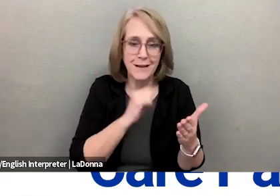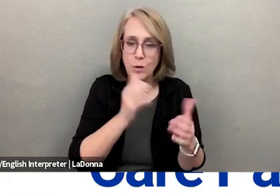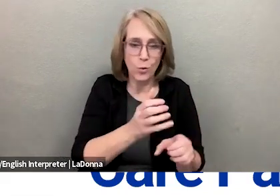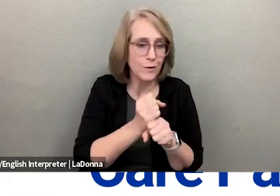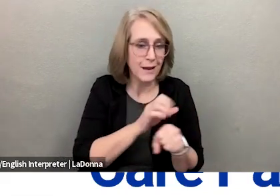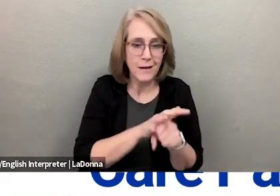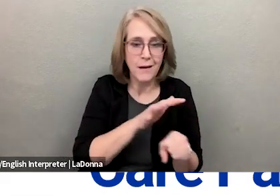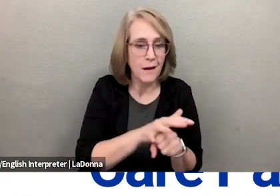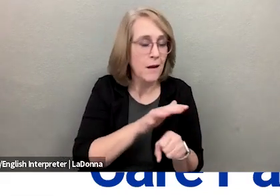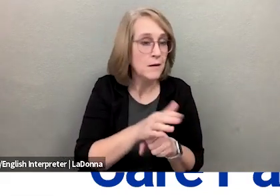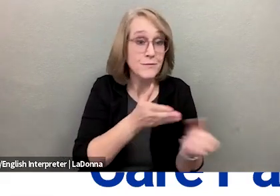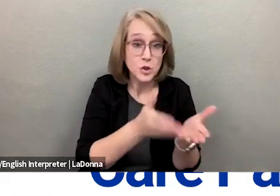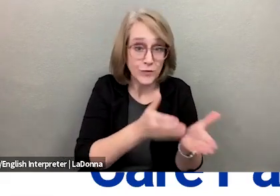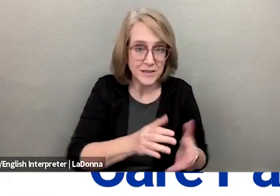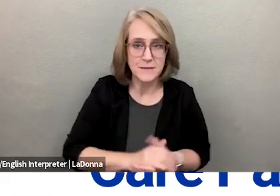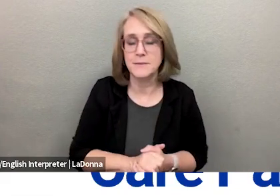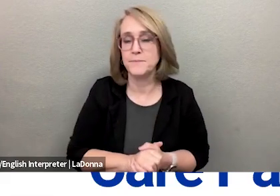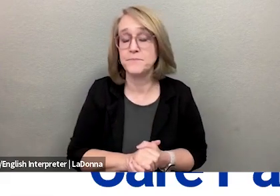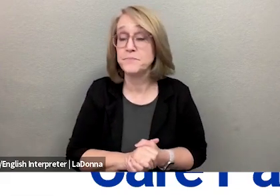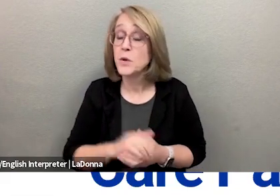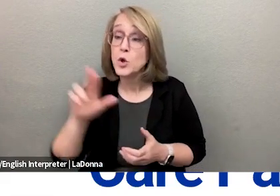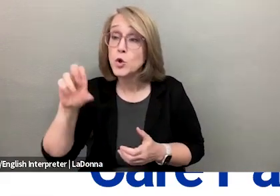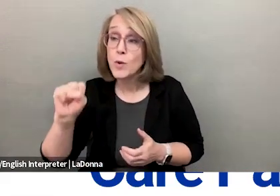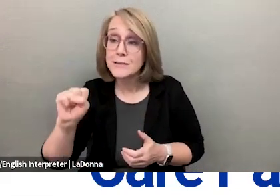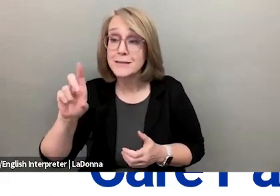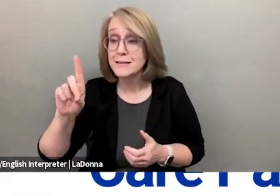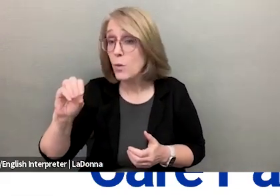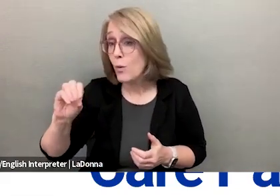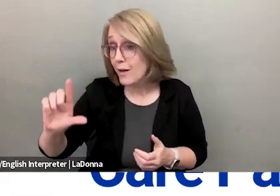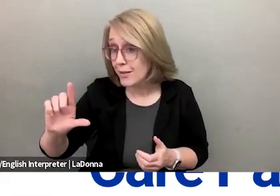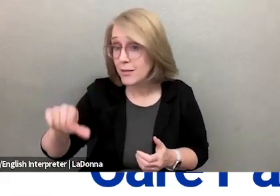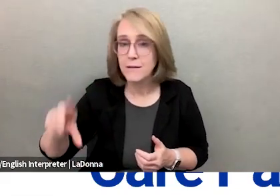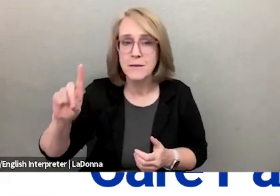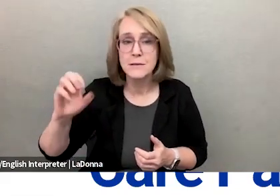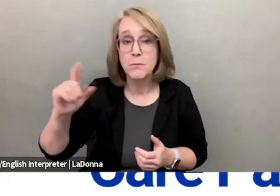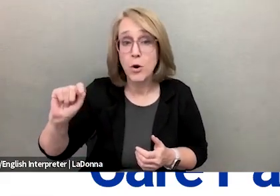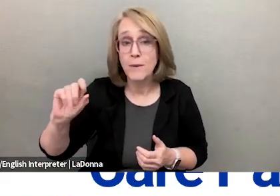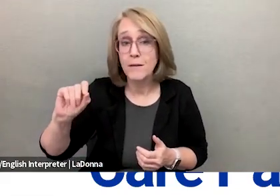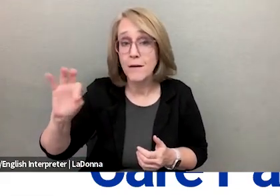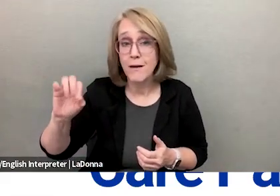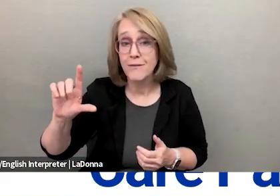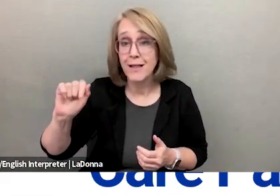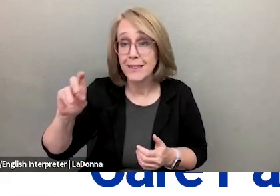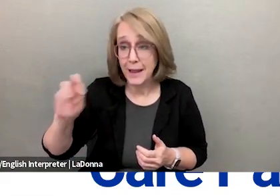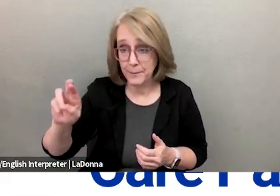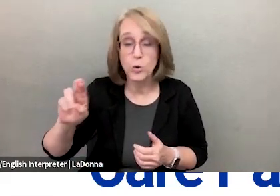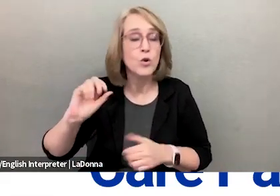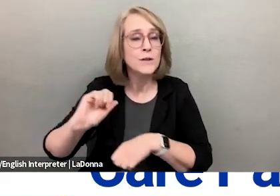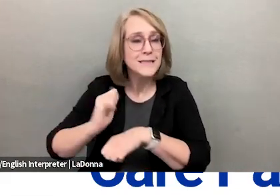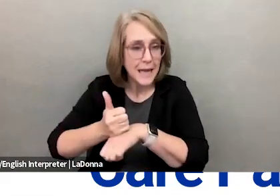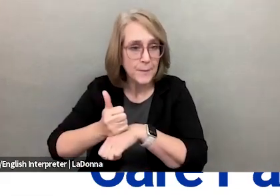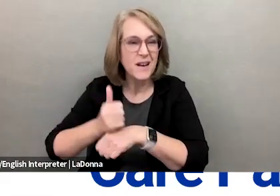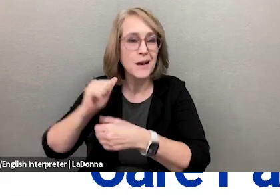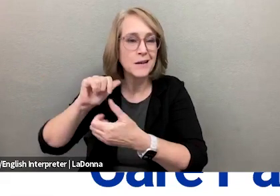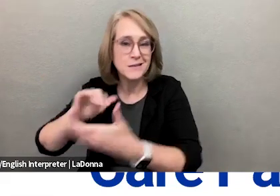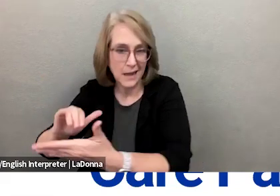in particular could commission a feasibility study that would establish matching service registries. These are registries that are essentially